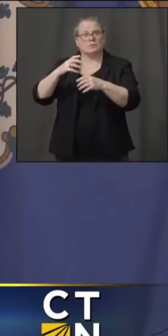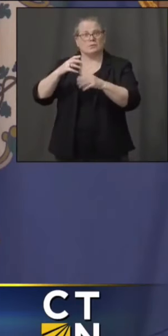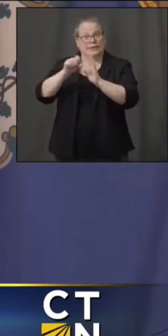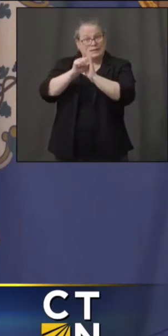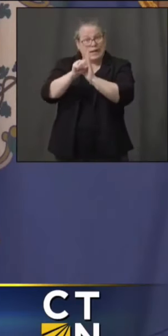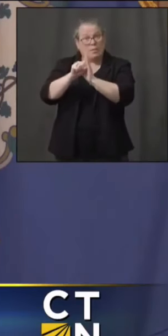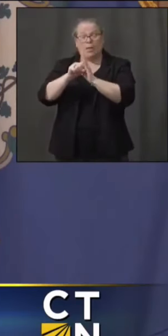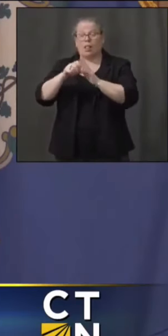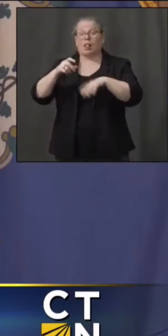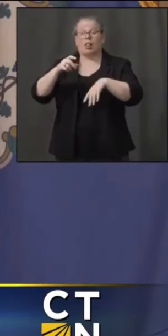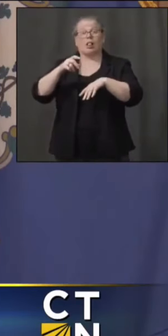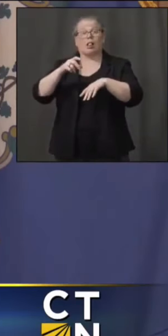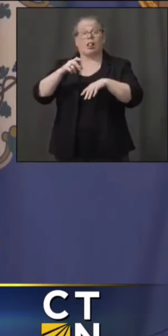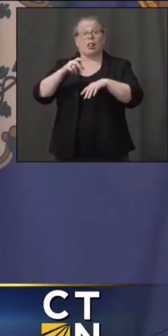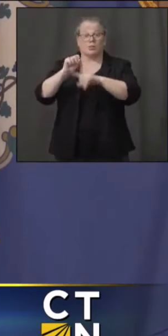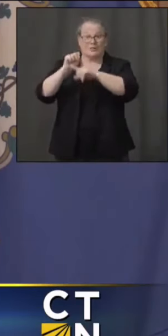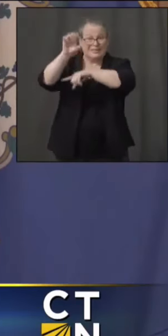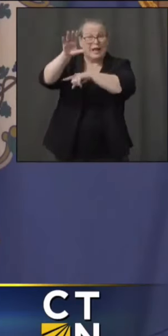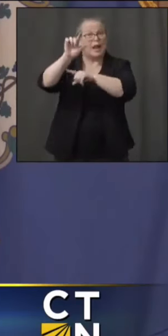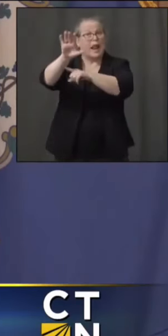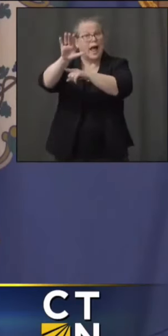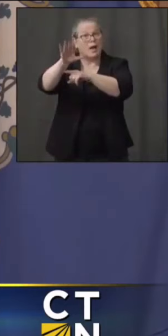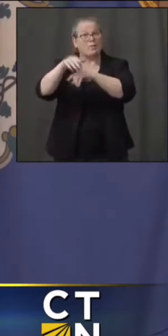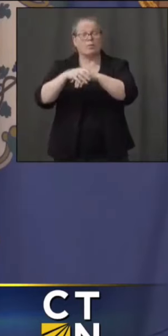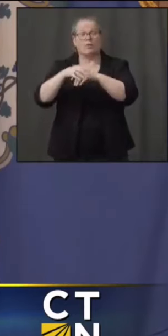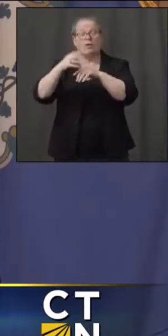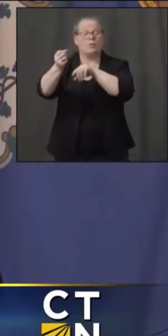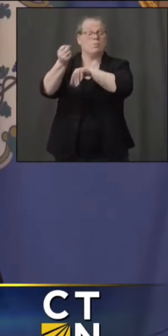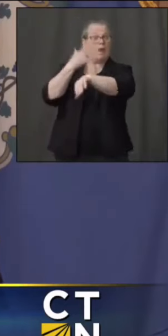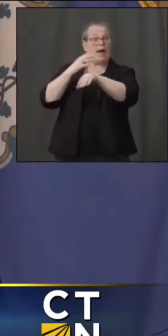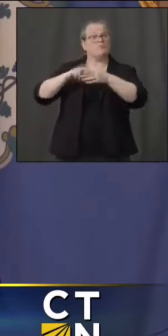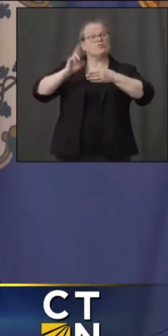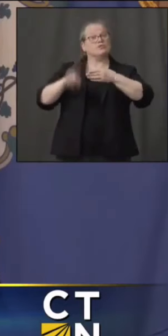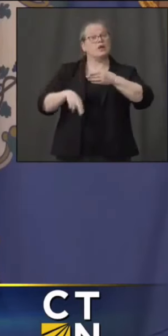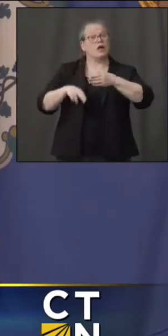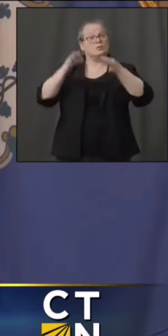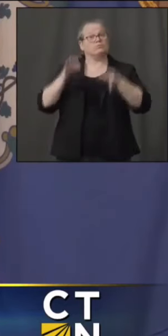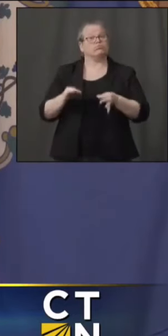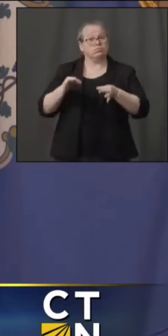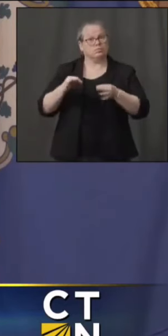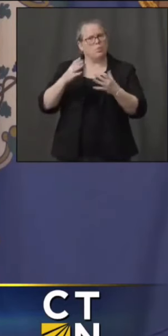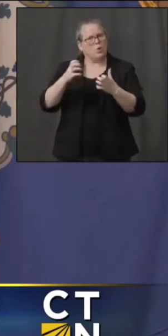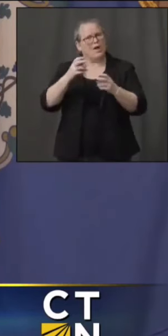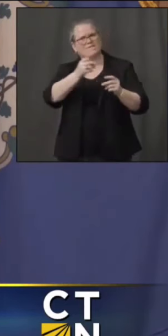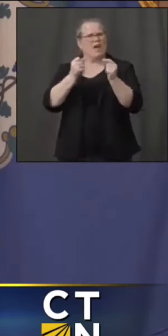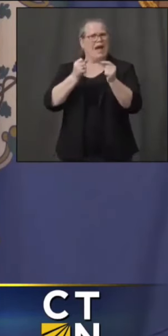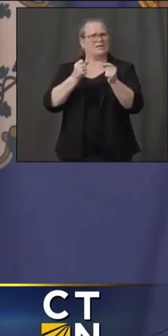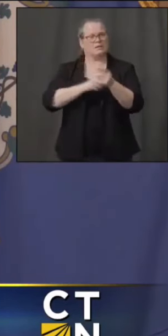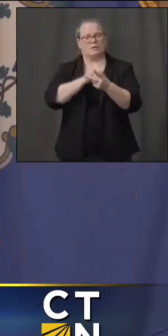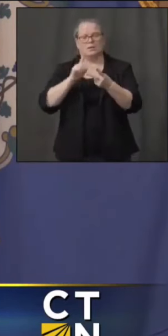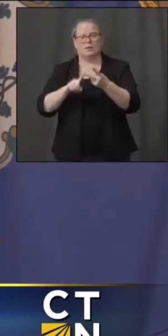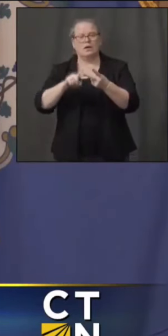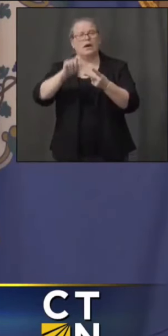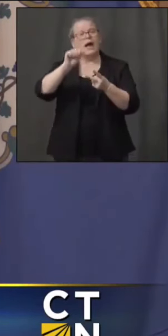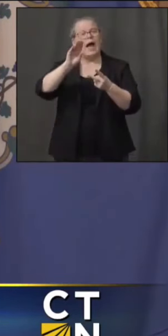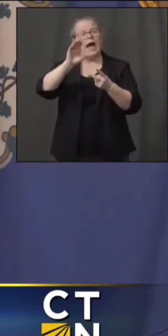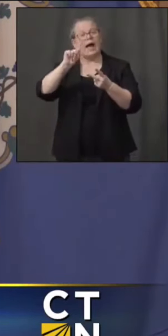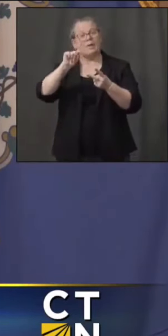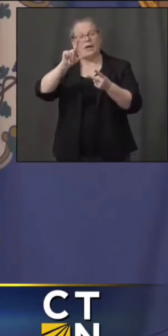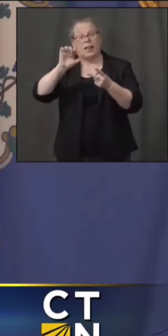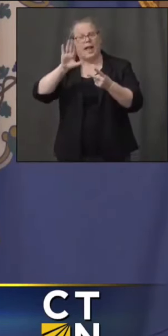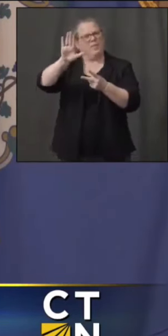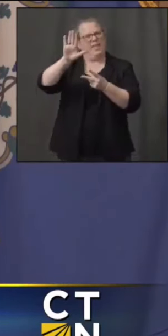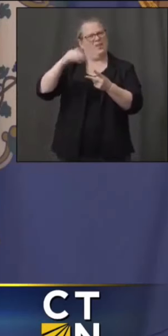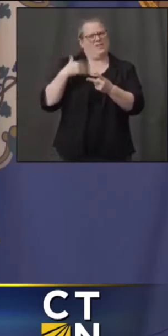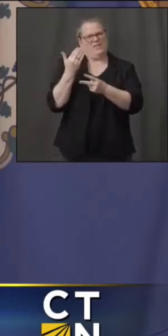us, a 15-minute turnaround. But even Quest Diagnostics, because we're using their lab just across the border in